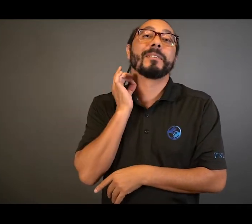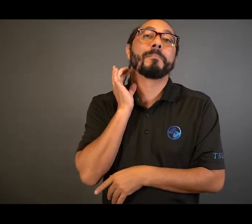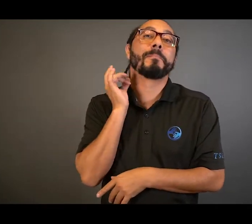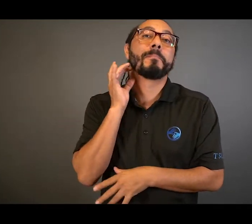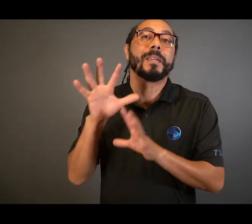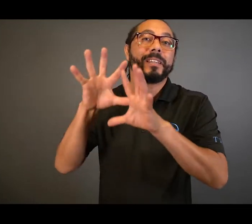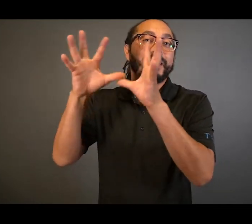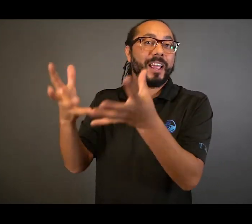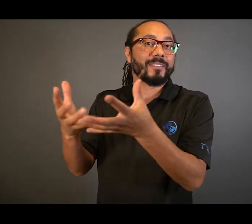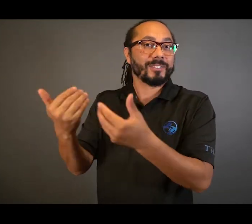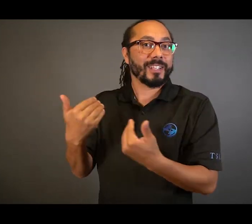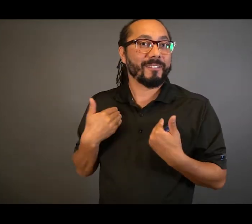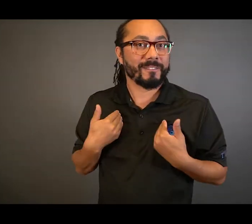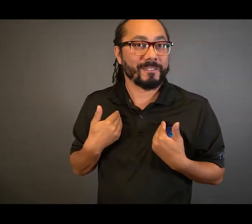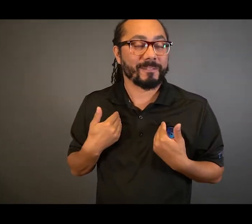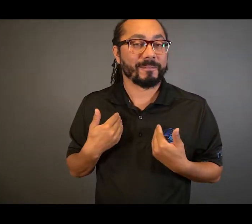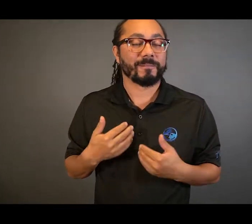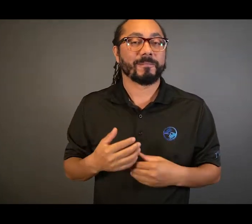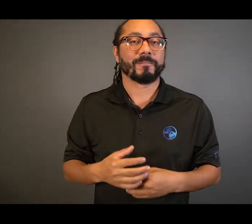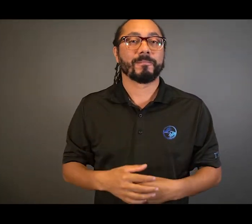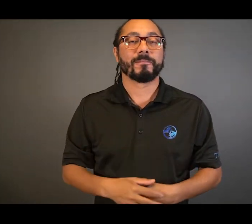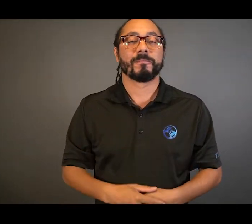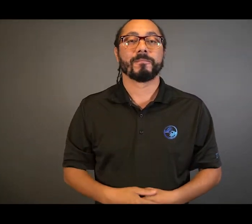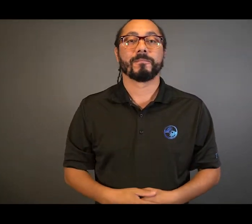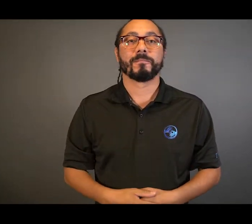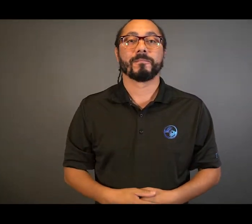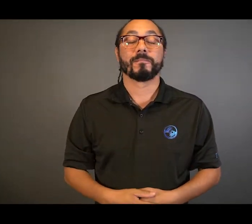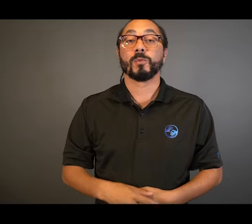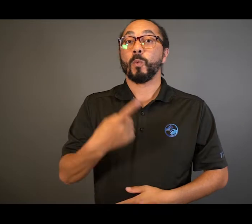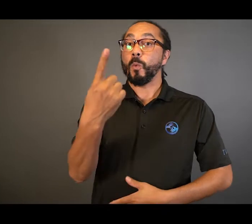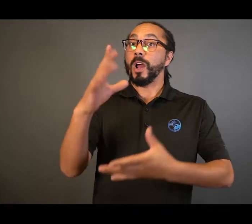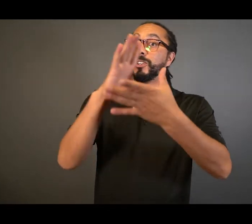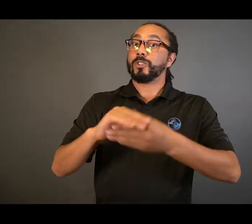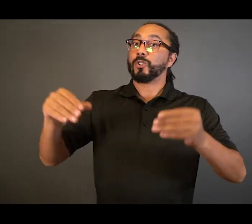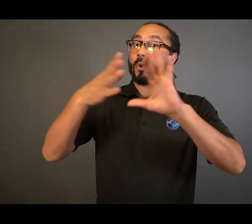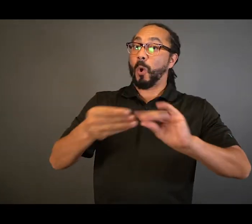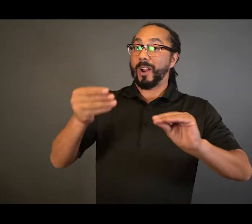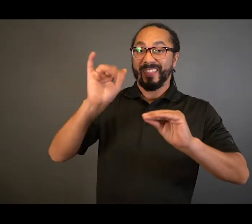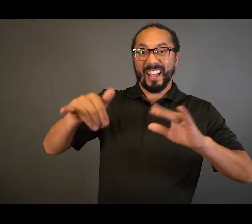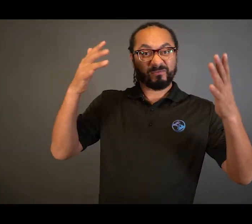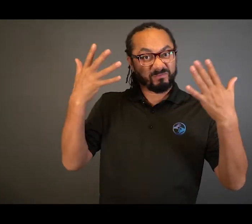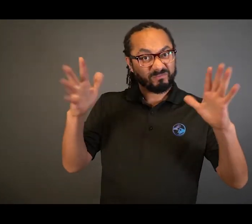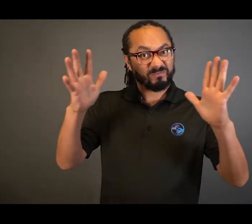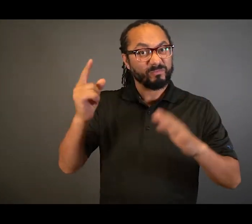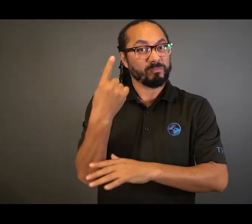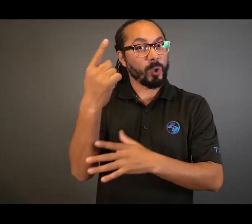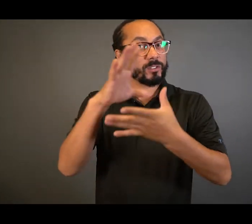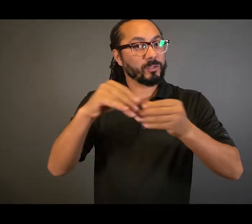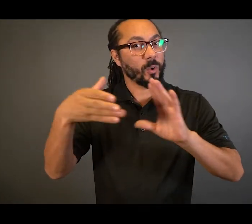26 beehives. White letters over a black background. One story is not the only story.